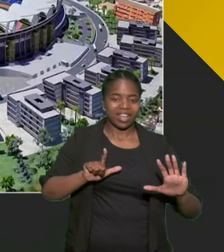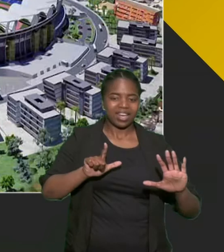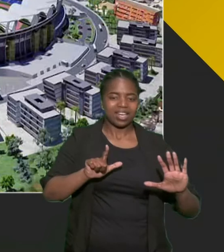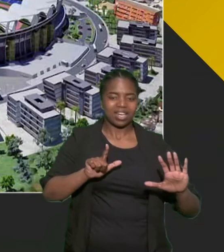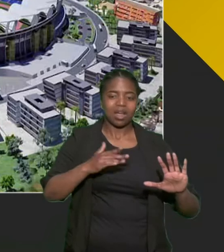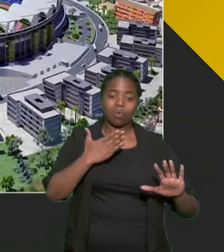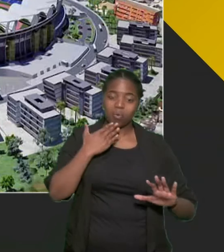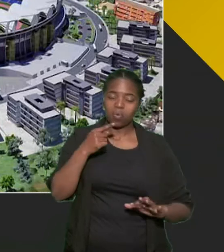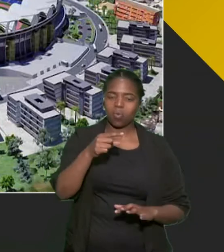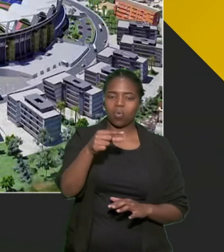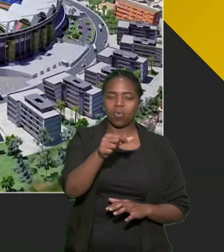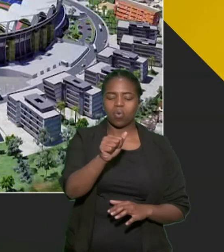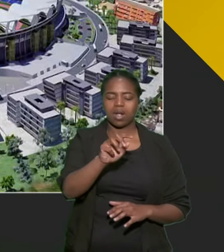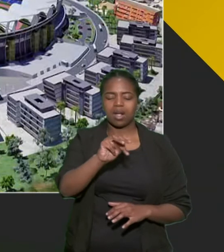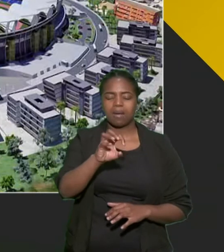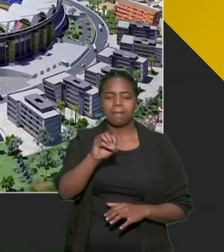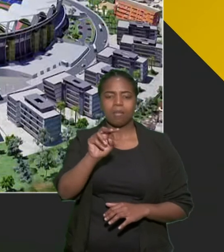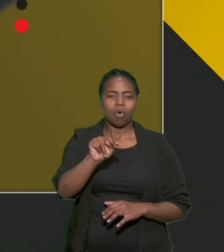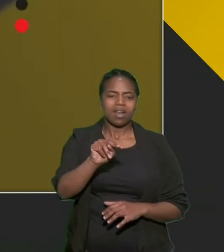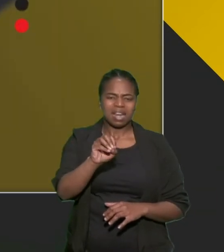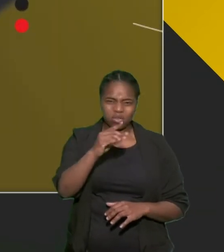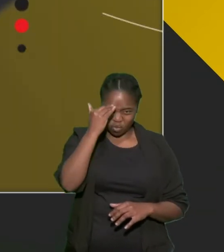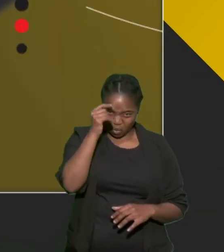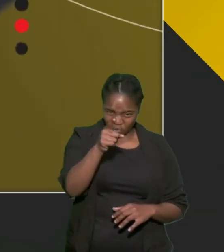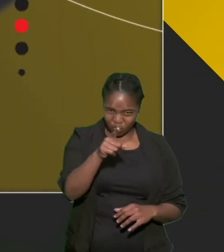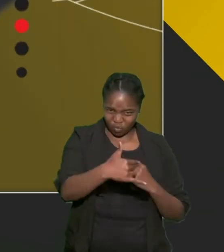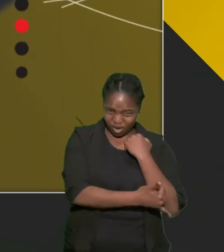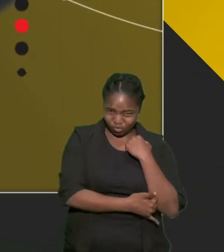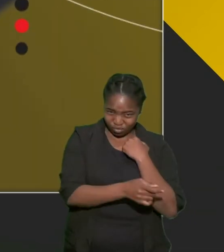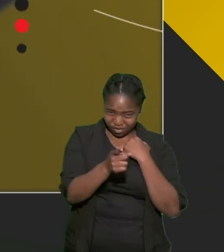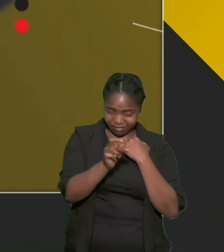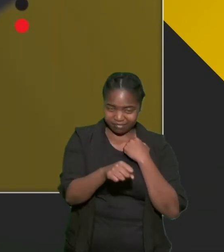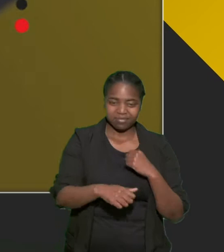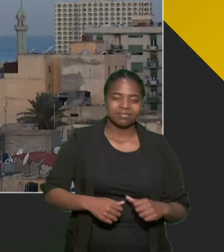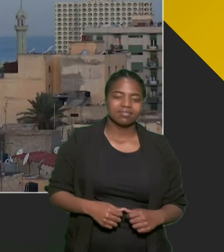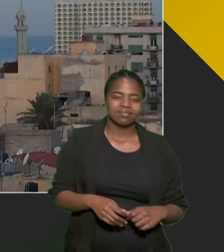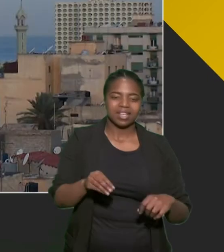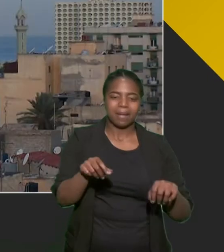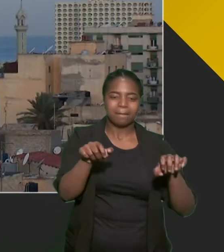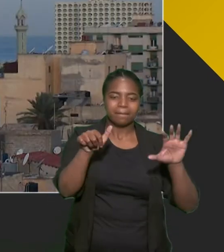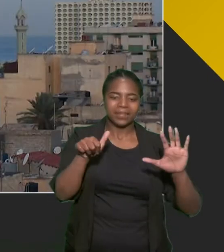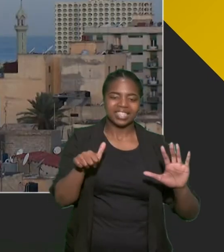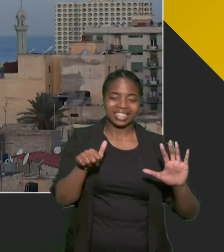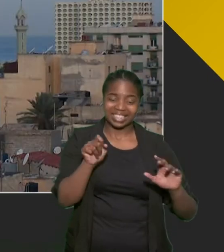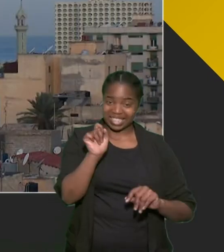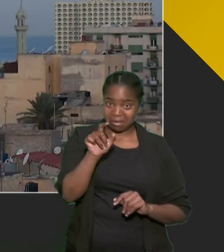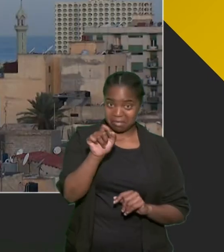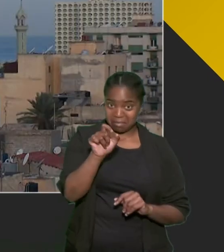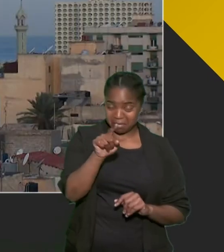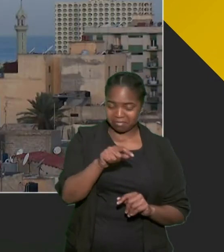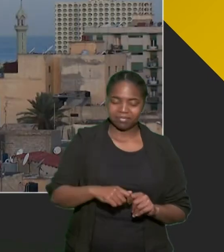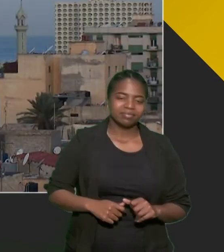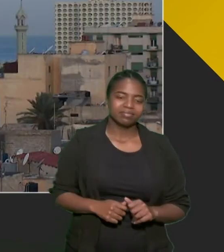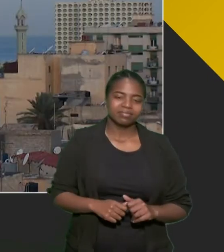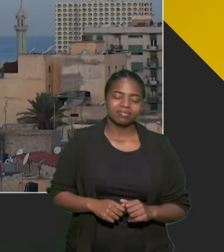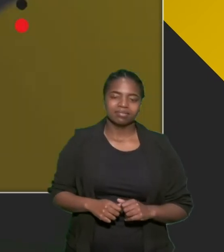is Gabon. How many people actually know Gabon is in Africa? At number 6, we've got Libya.